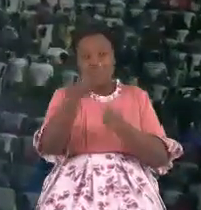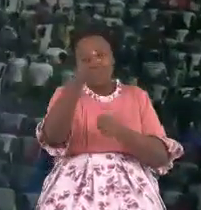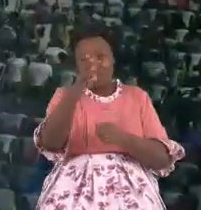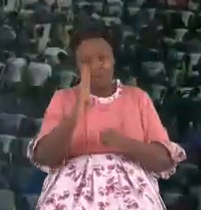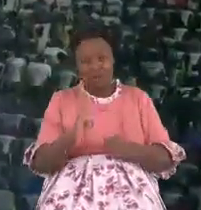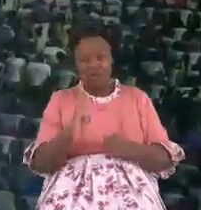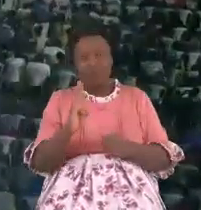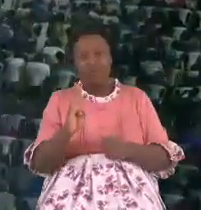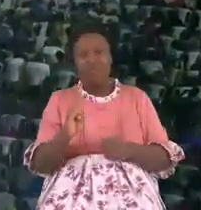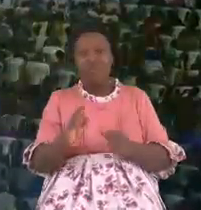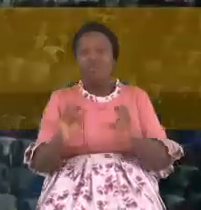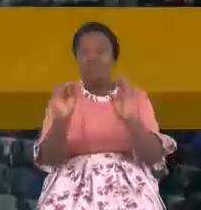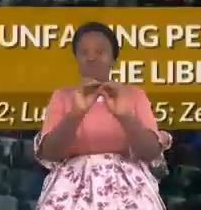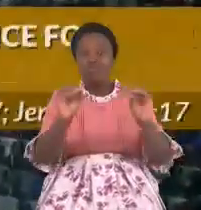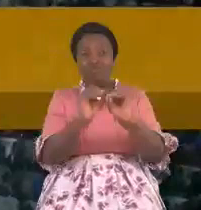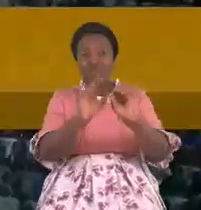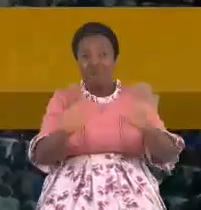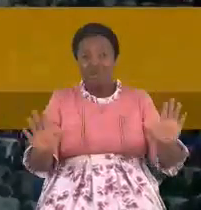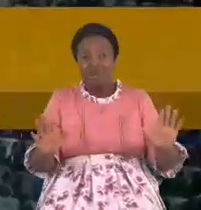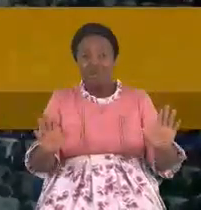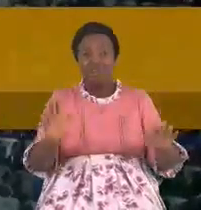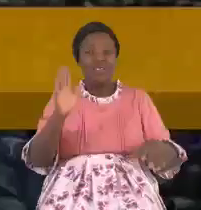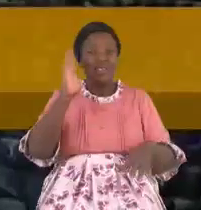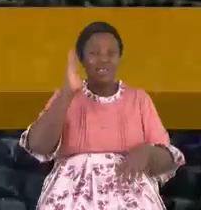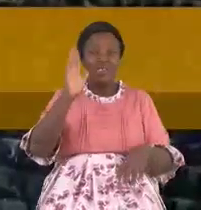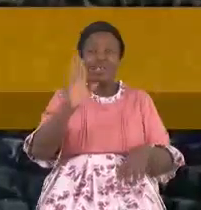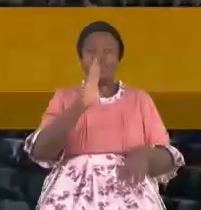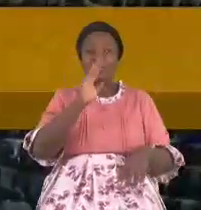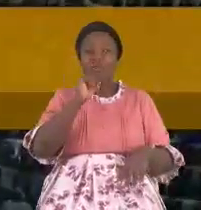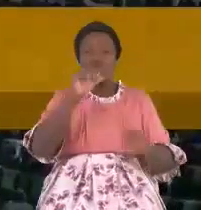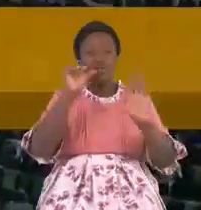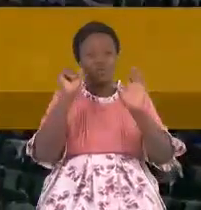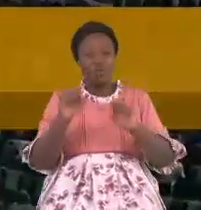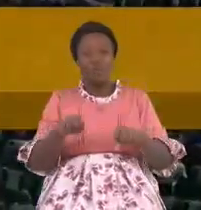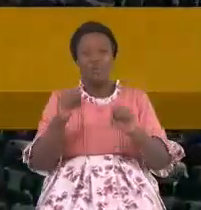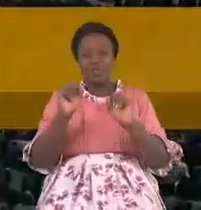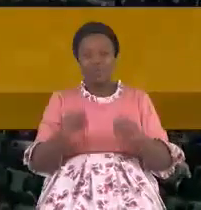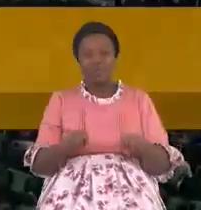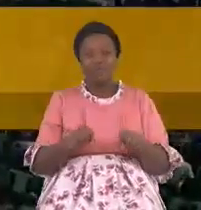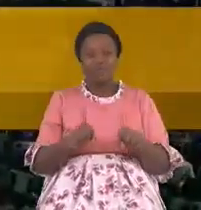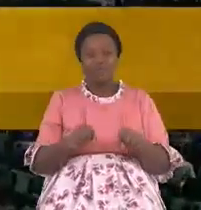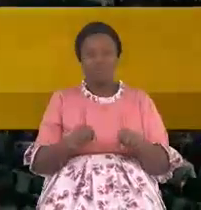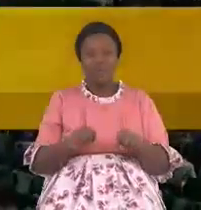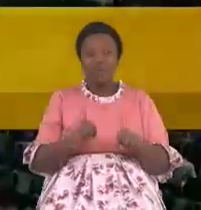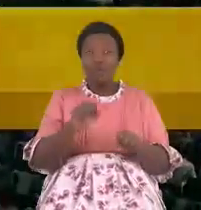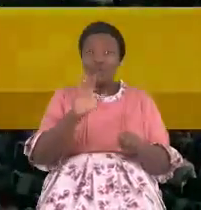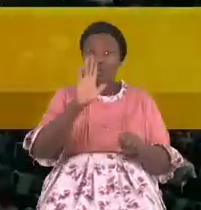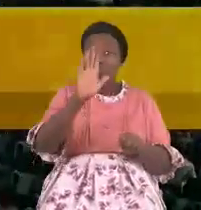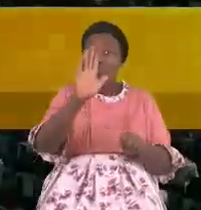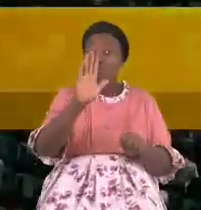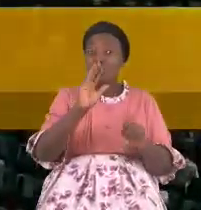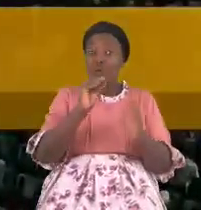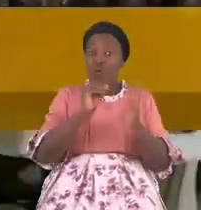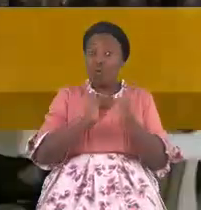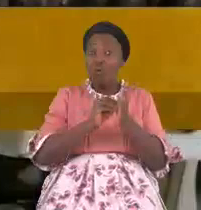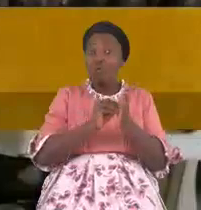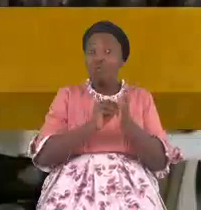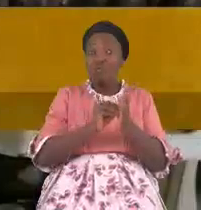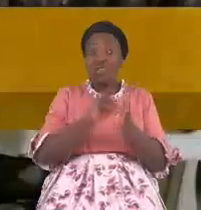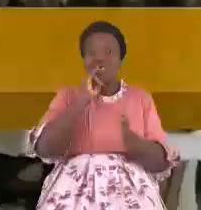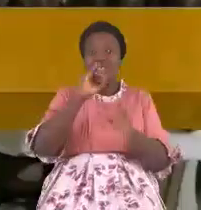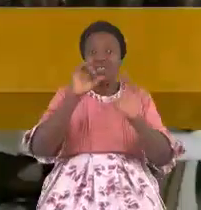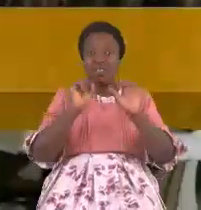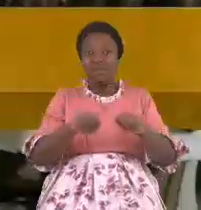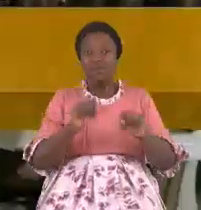nothing shall be impossible your case is possible with god